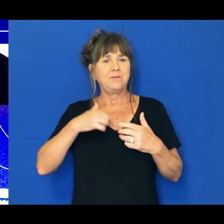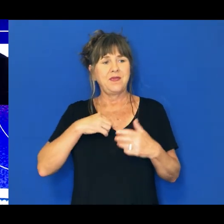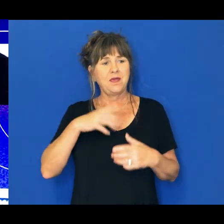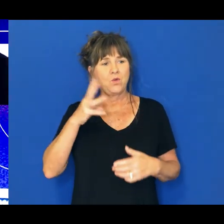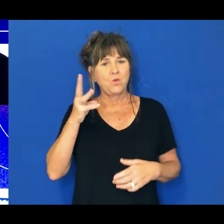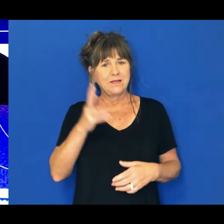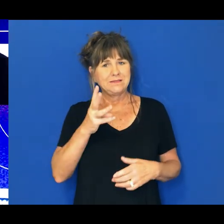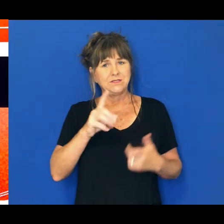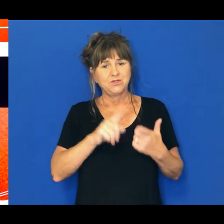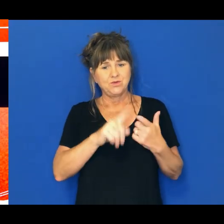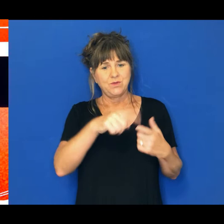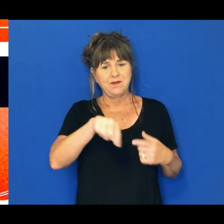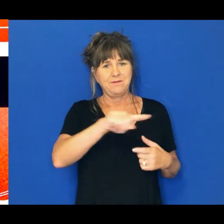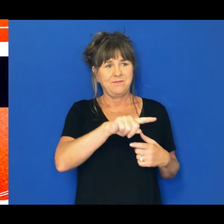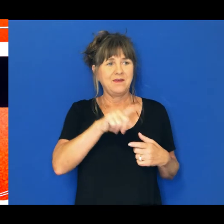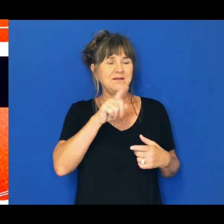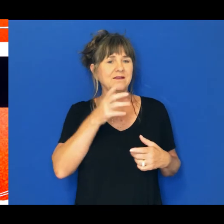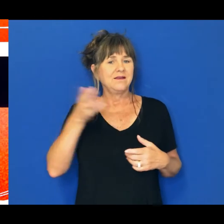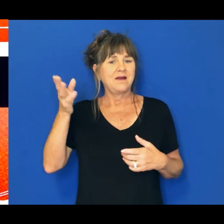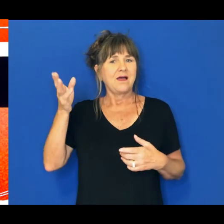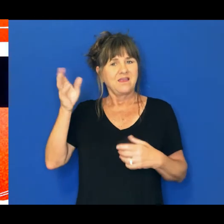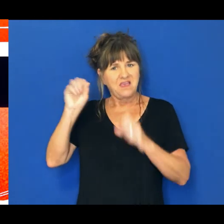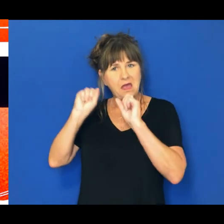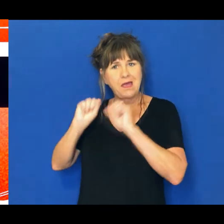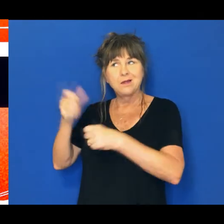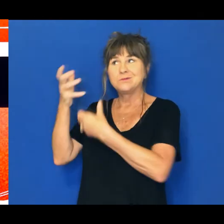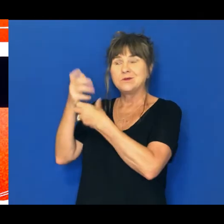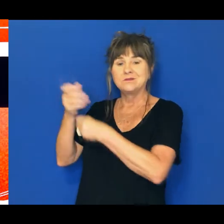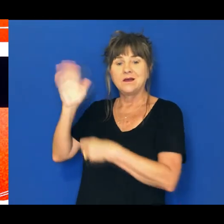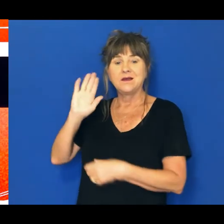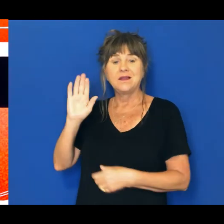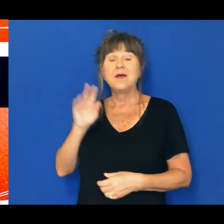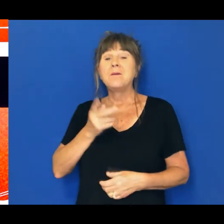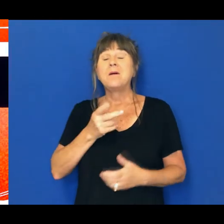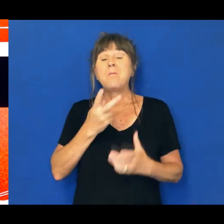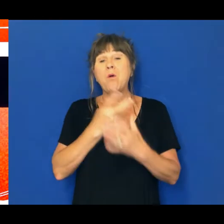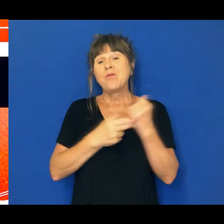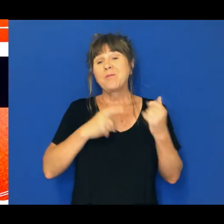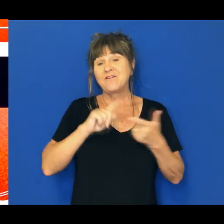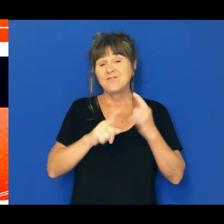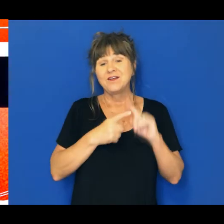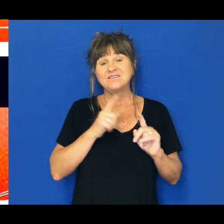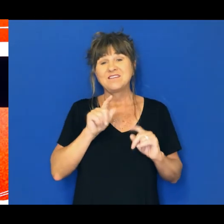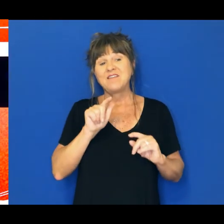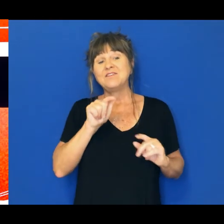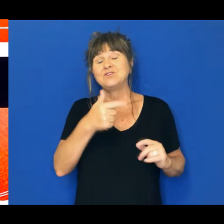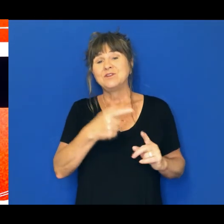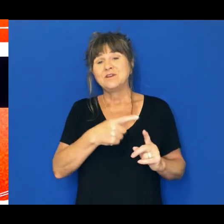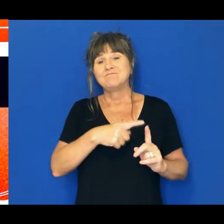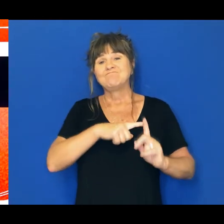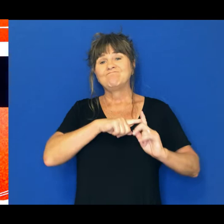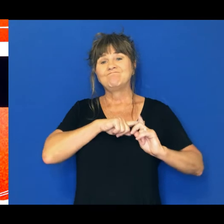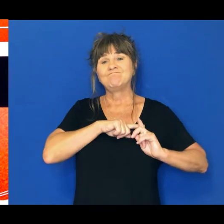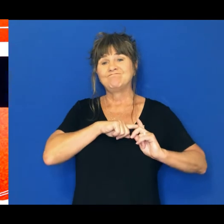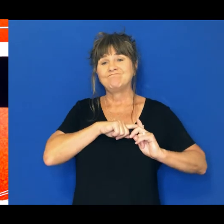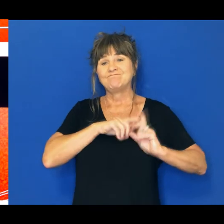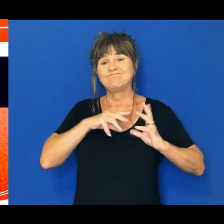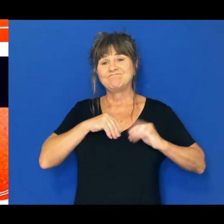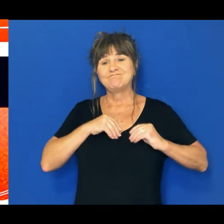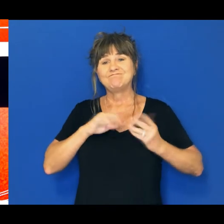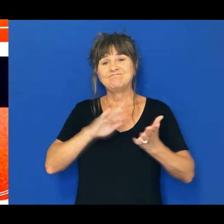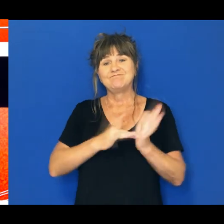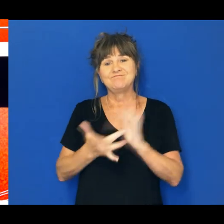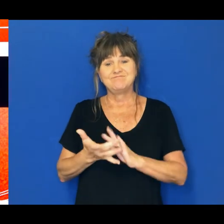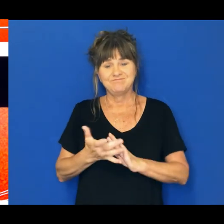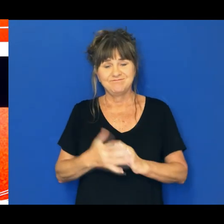a witness to the faithfulness of God. Would you know that both friends eventually came to church with me and gave their life to Christ? That was the witness of my